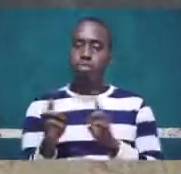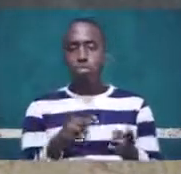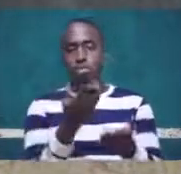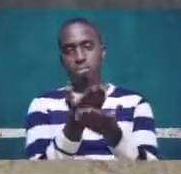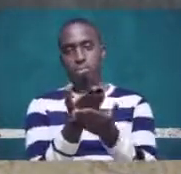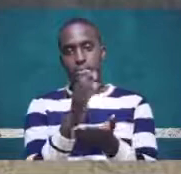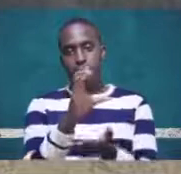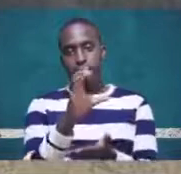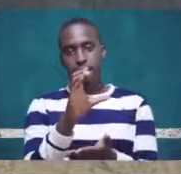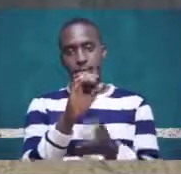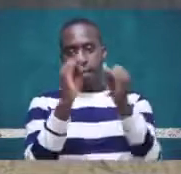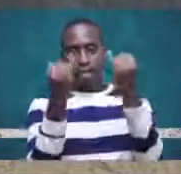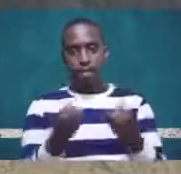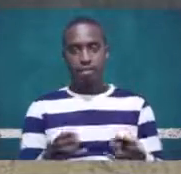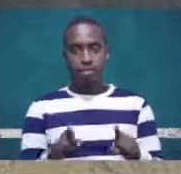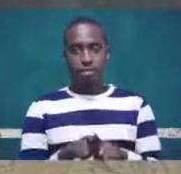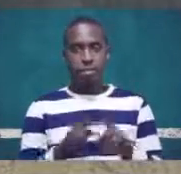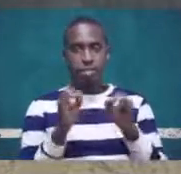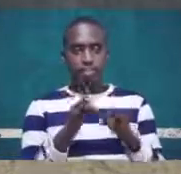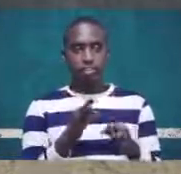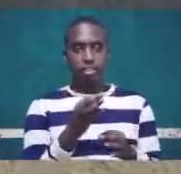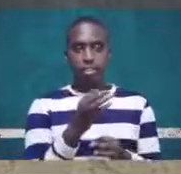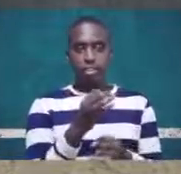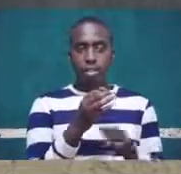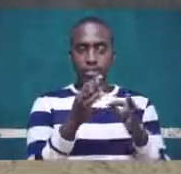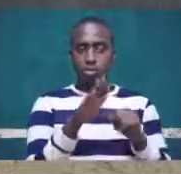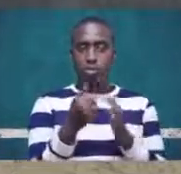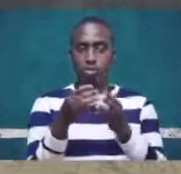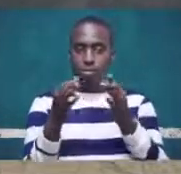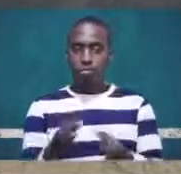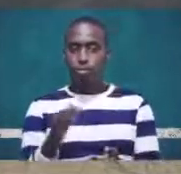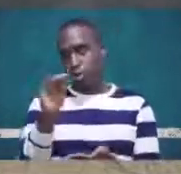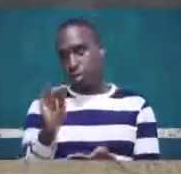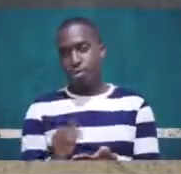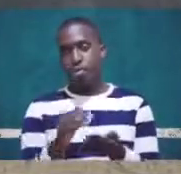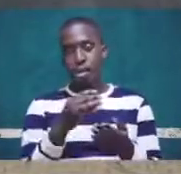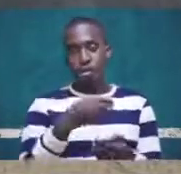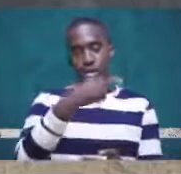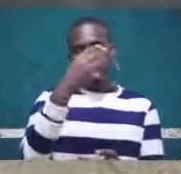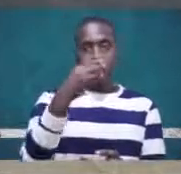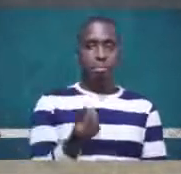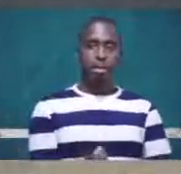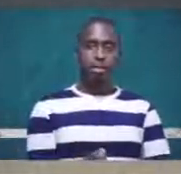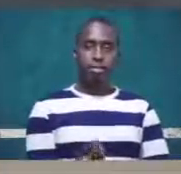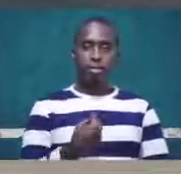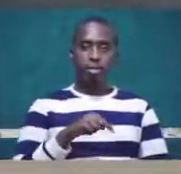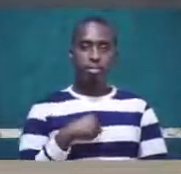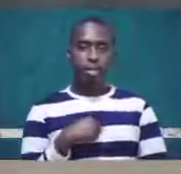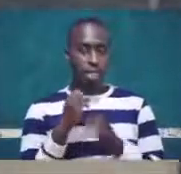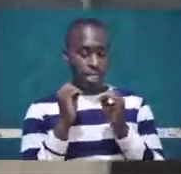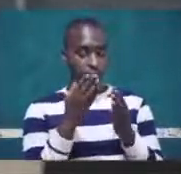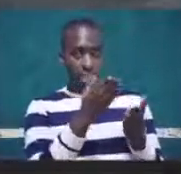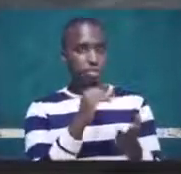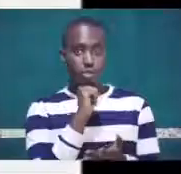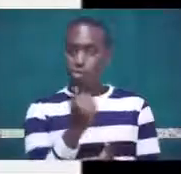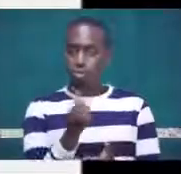price increases, then we expect quantity demanded of the commodity to reduce. Now, I want us to see, this one is